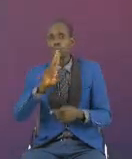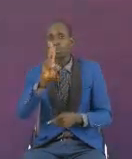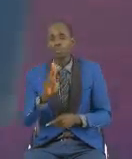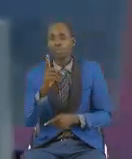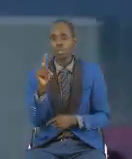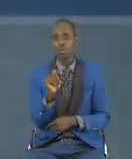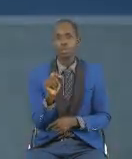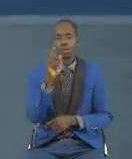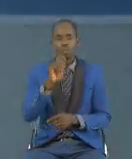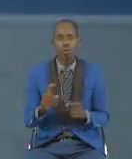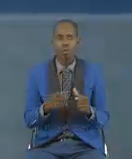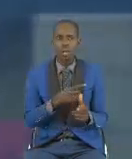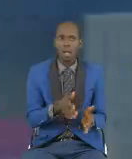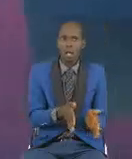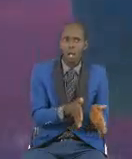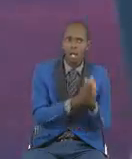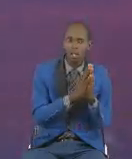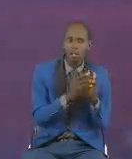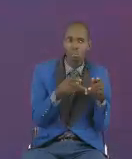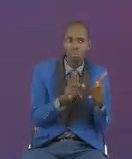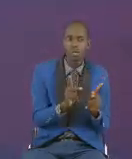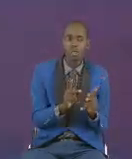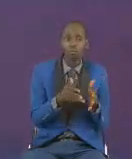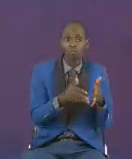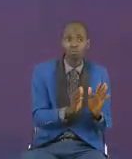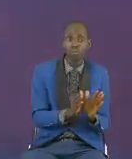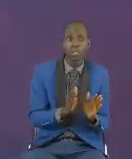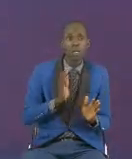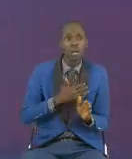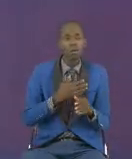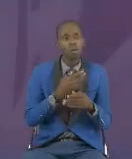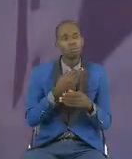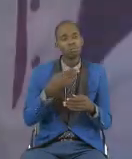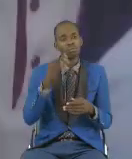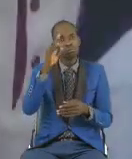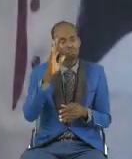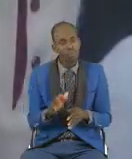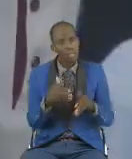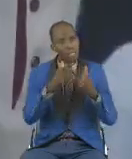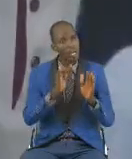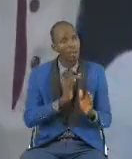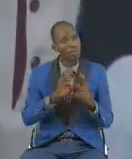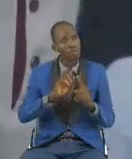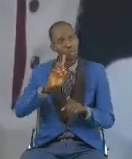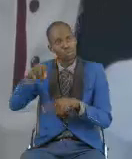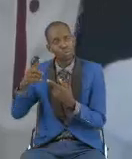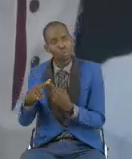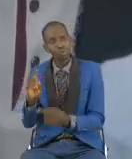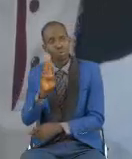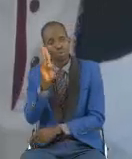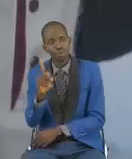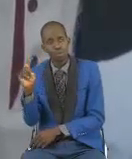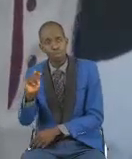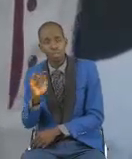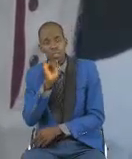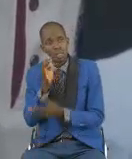take permission from our pastor, our leader, I want to go to the restroom, is that all right? I want to